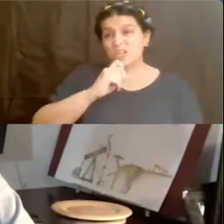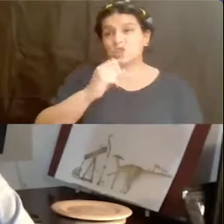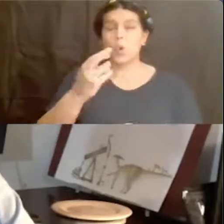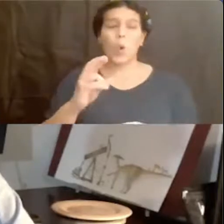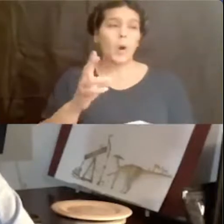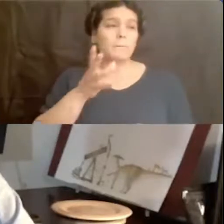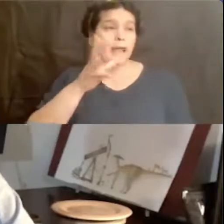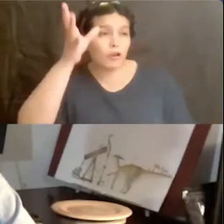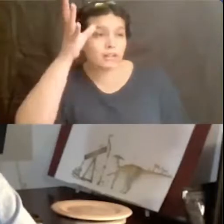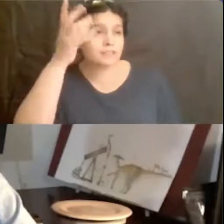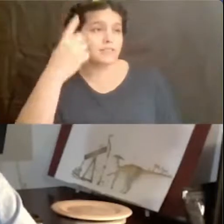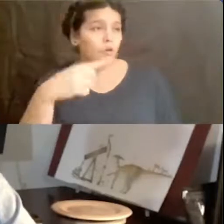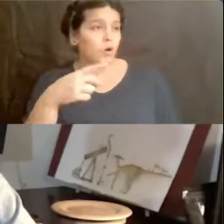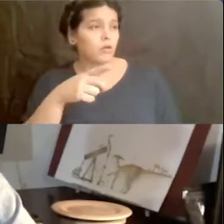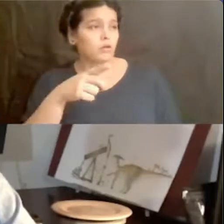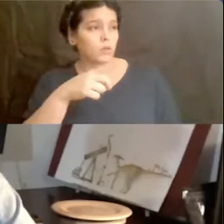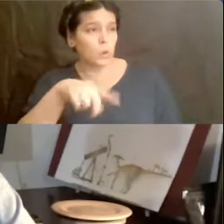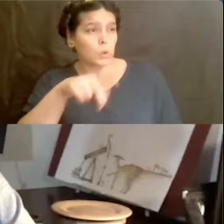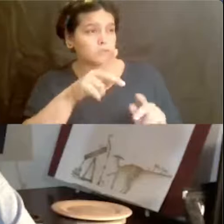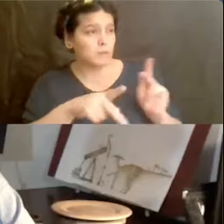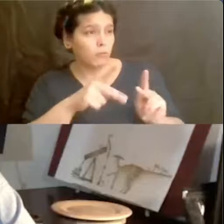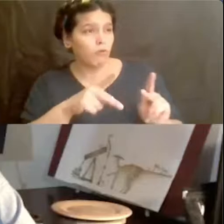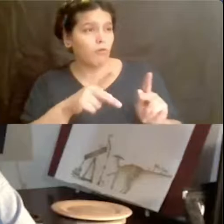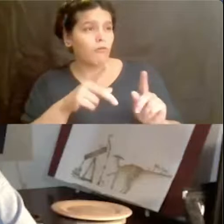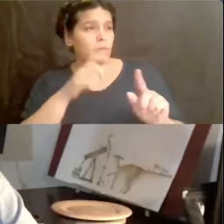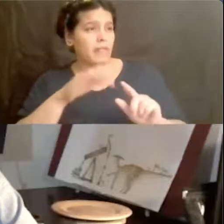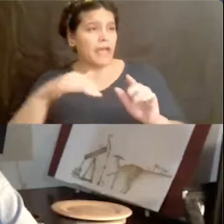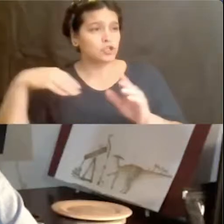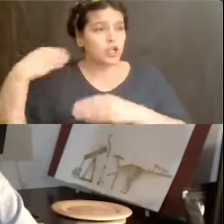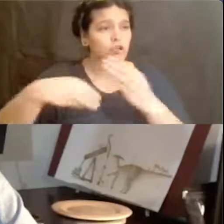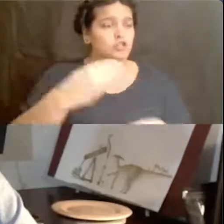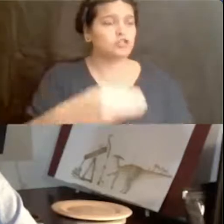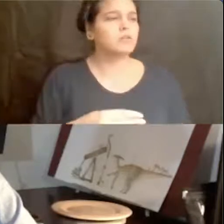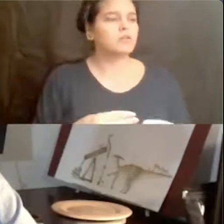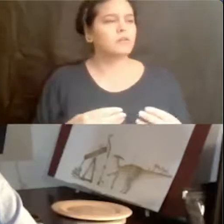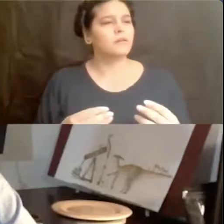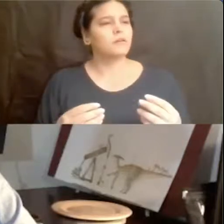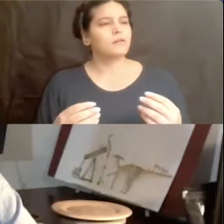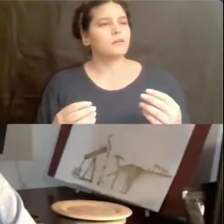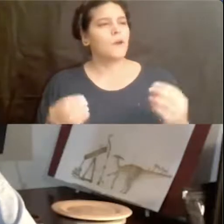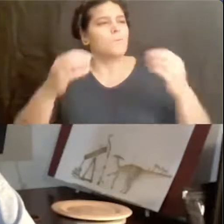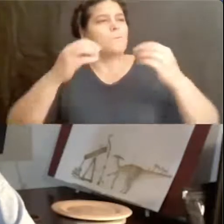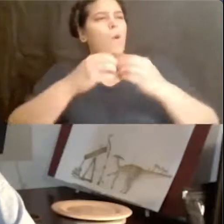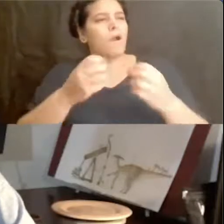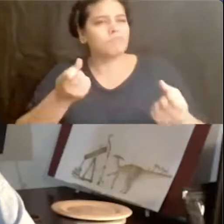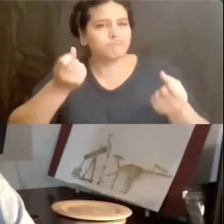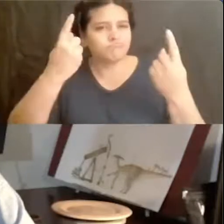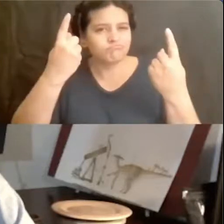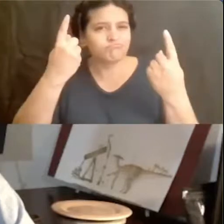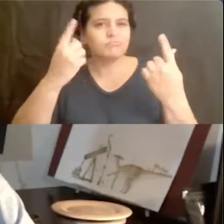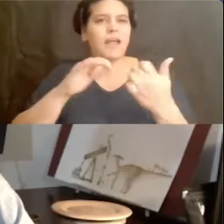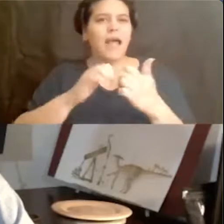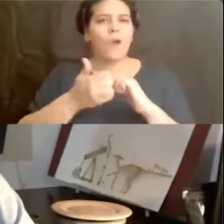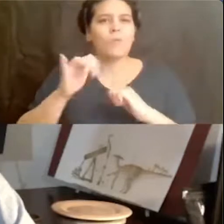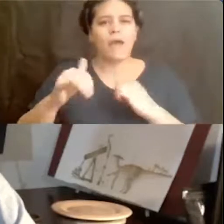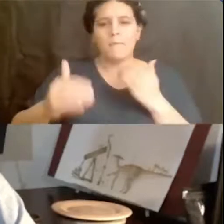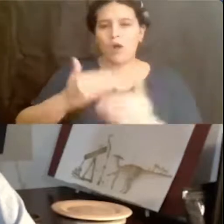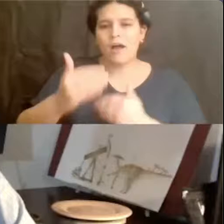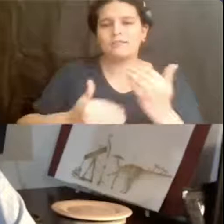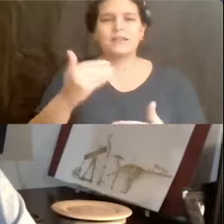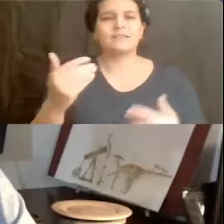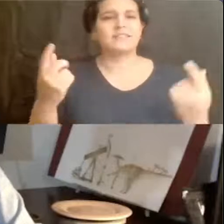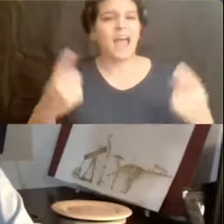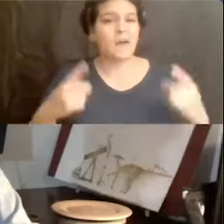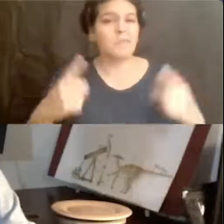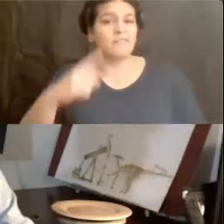people my own age, just a little bit of insight into how that process unfolded